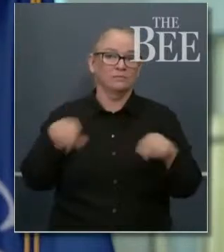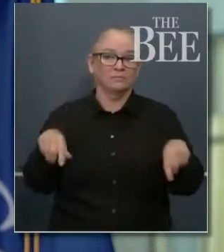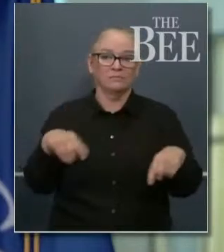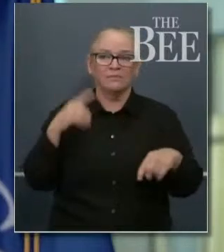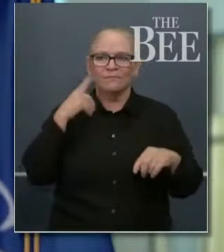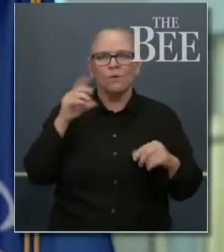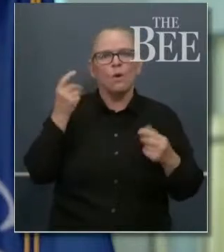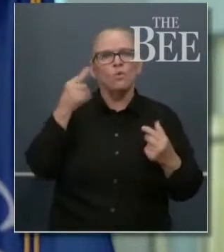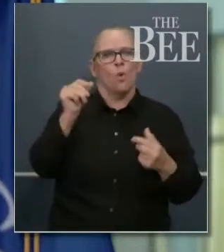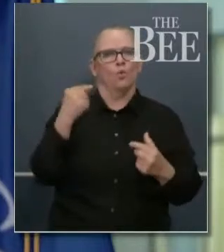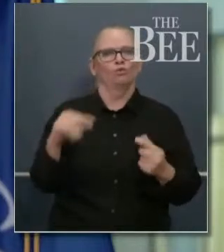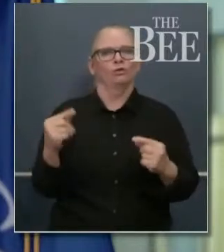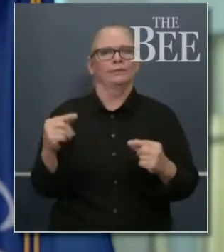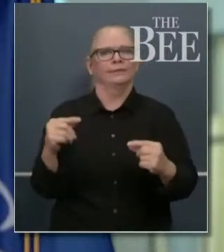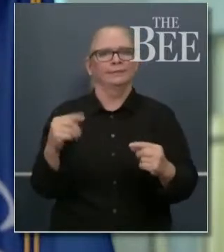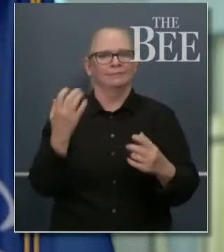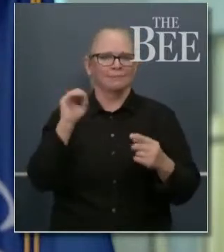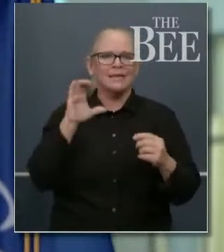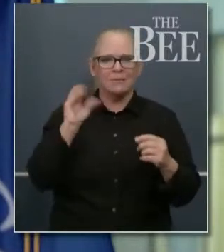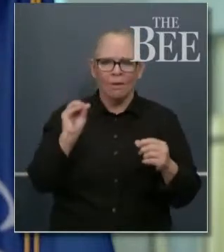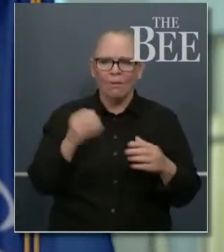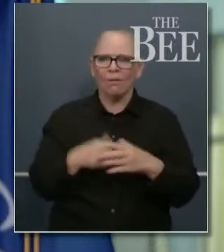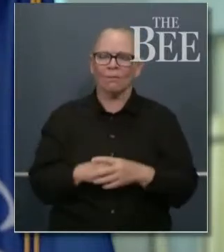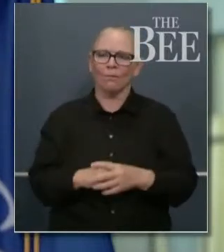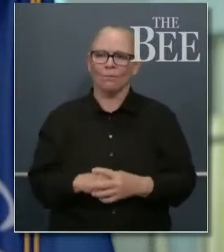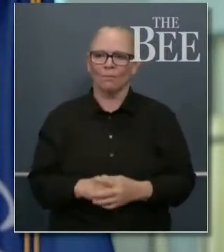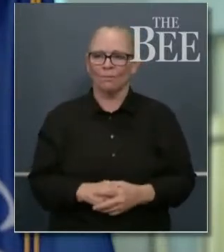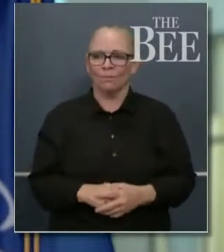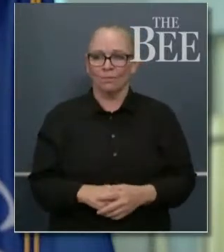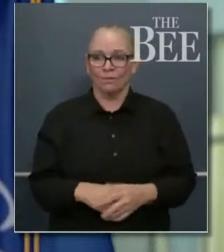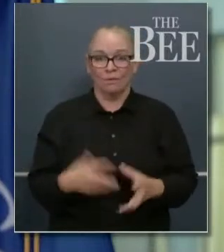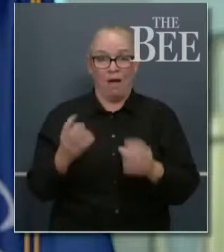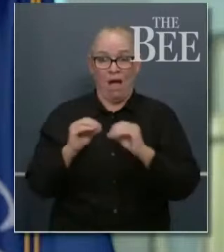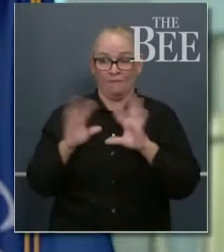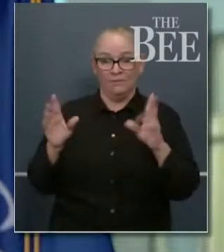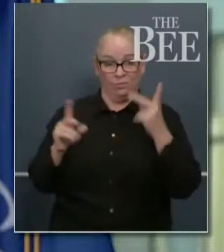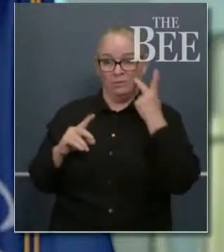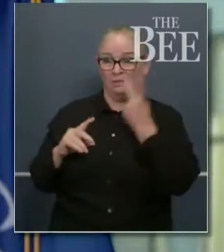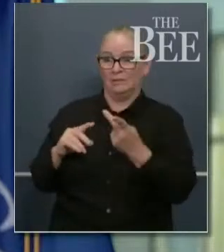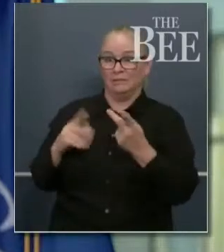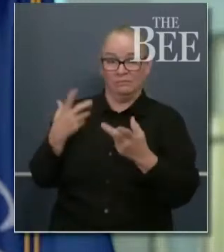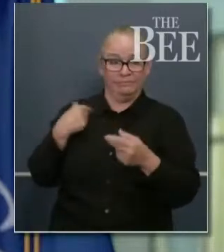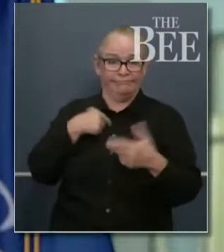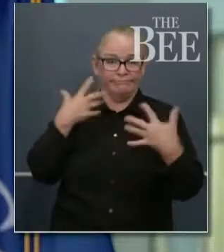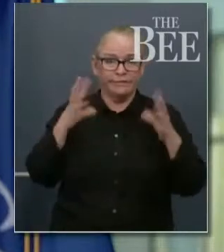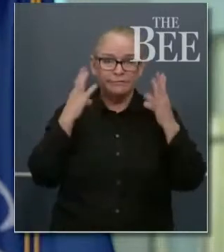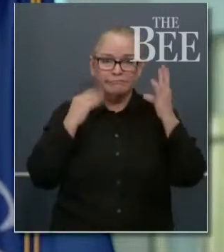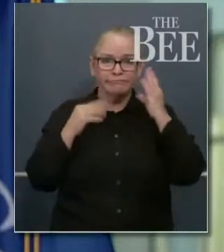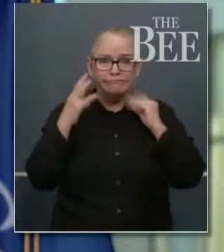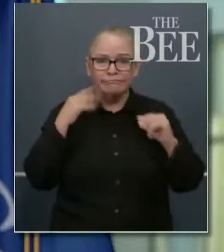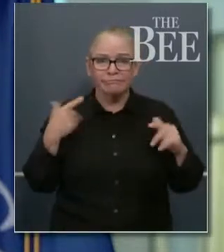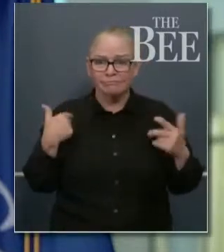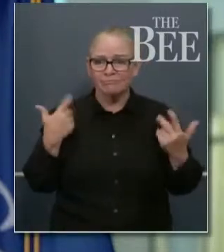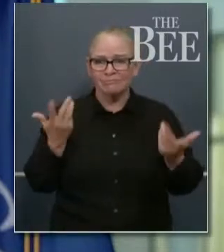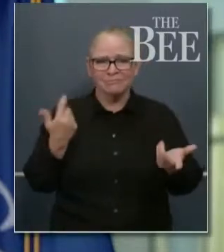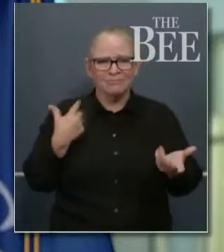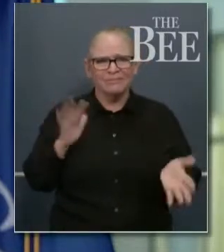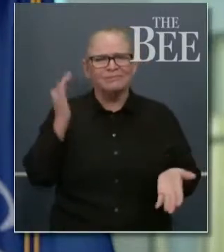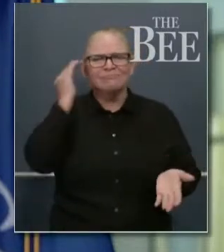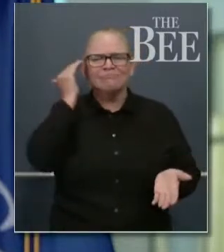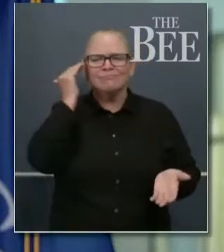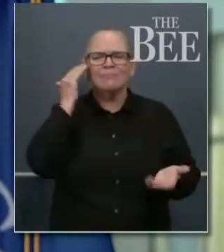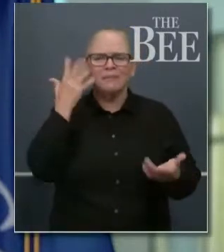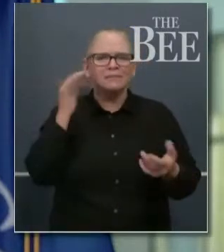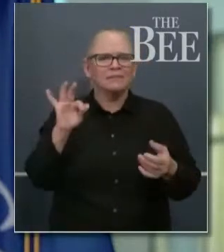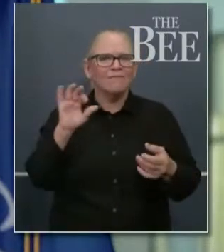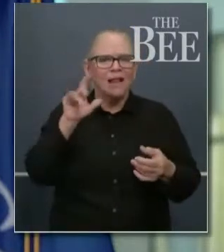upon current conditions that we're experiencing and the reality of climate change, the smash mouth reality of climate change, droughts,